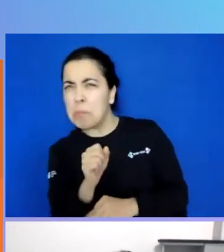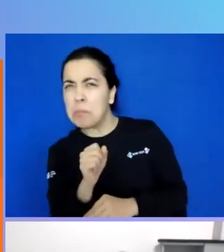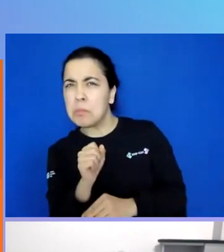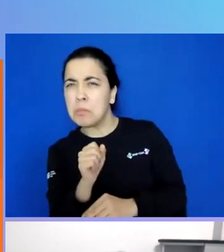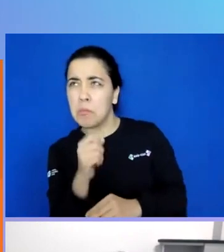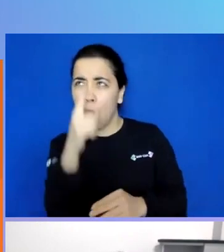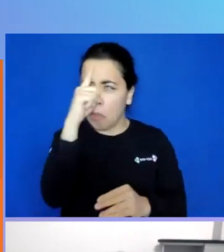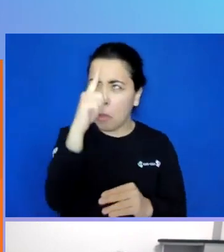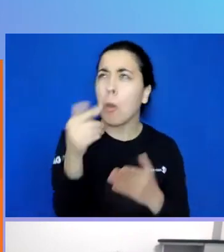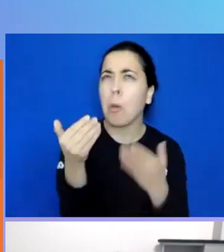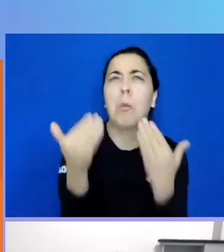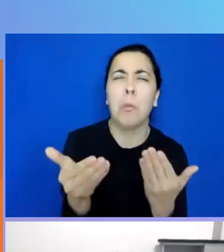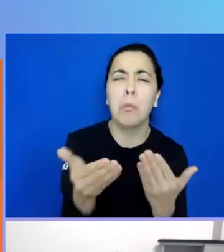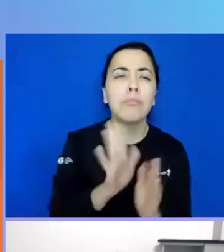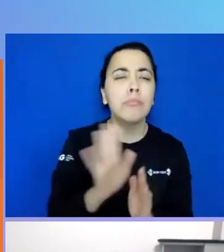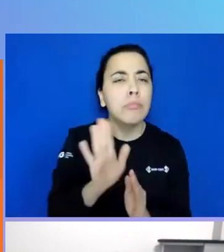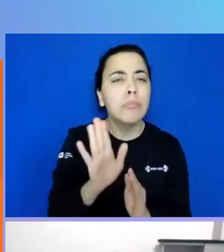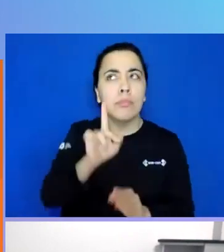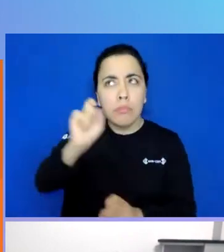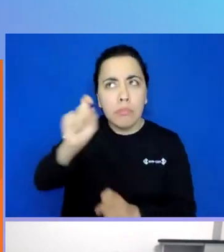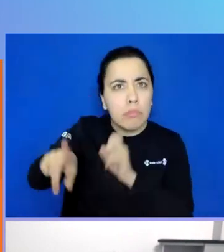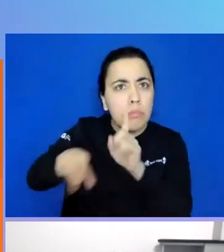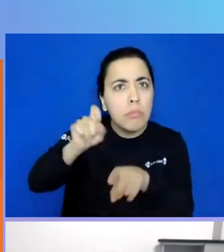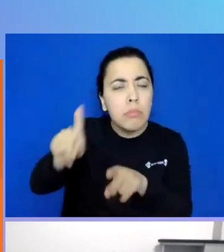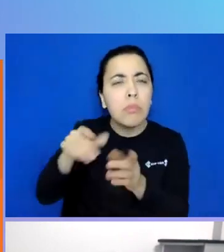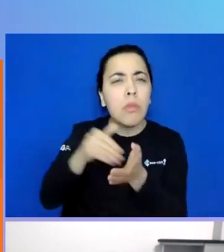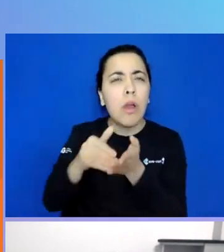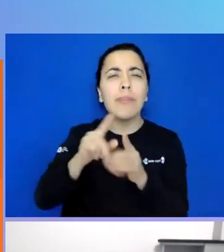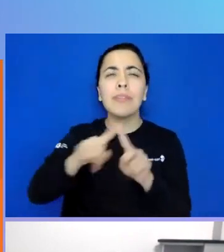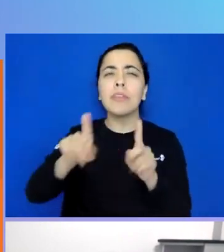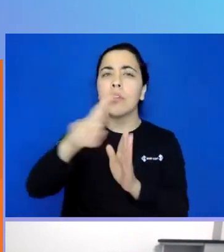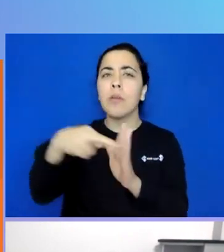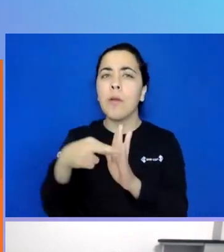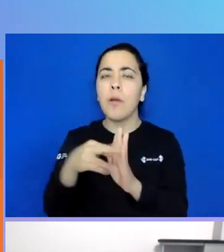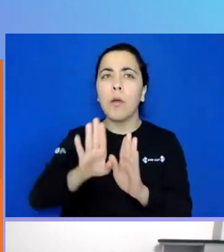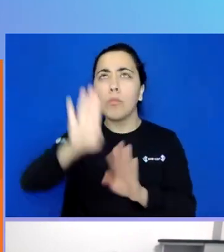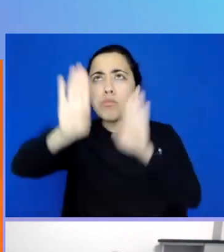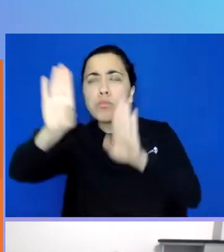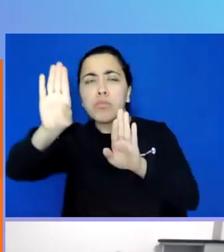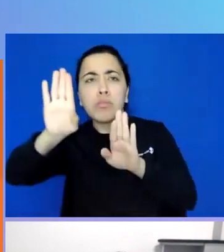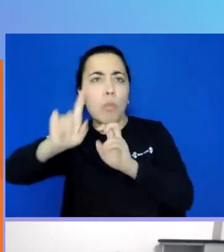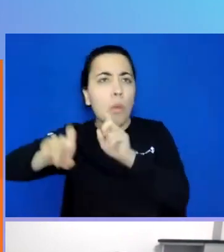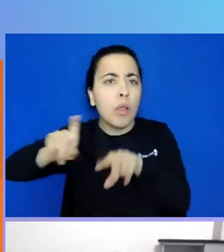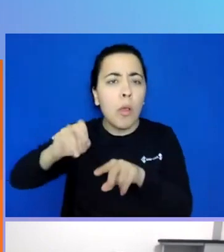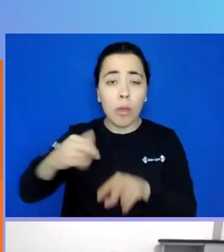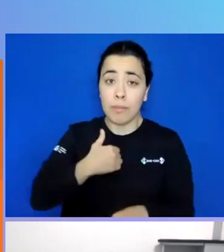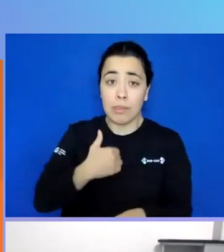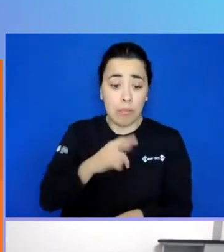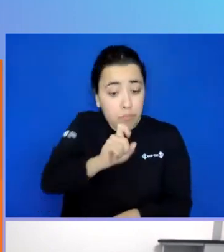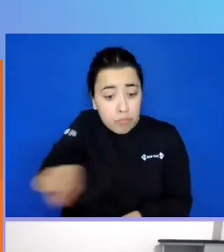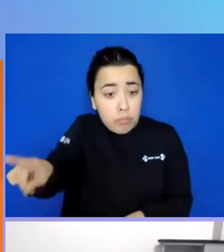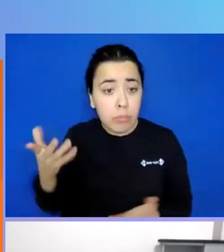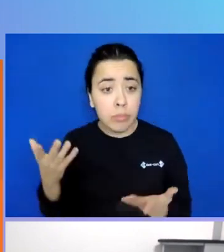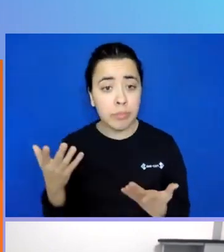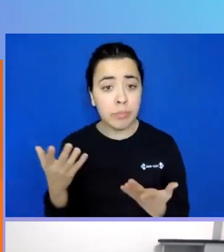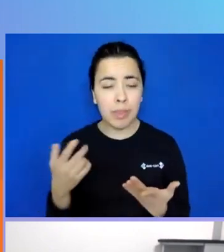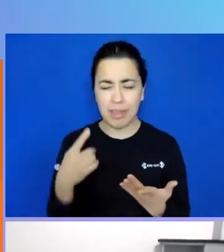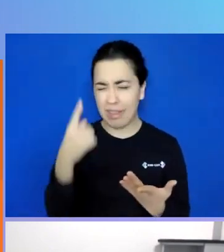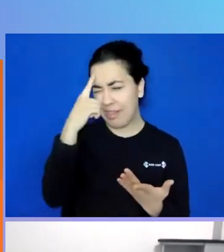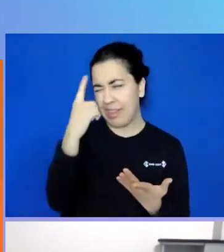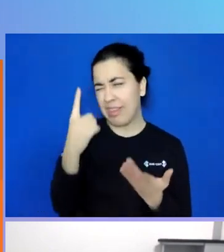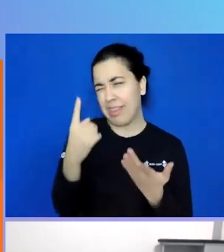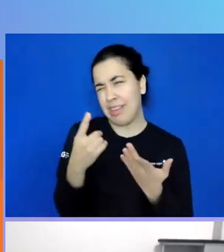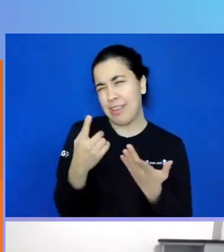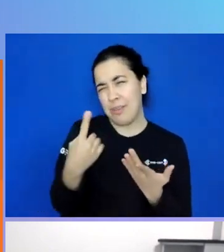Many times I will see different roles have questions, or I'll have questions. And I think the temptation for all